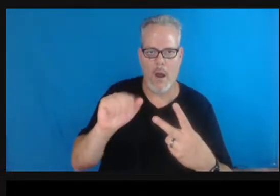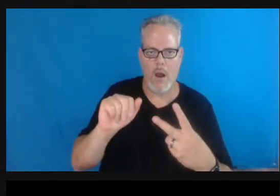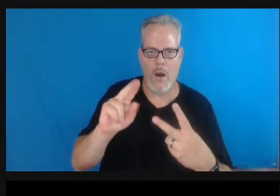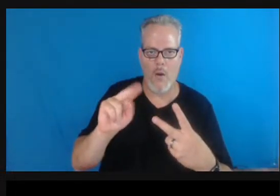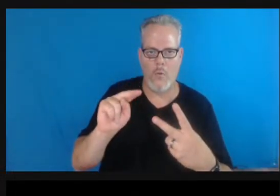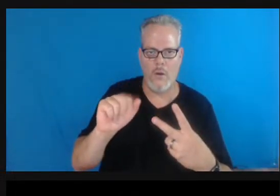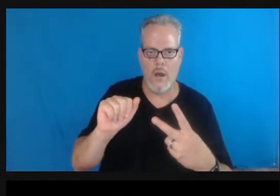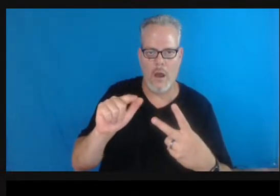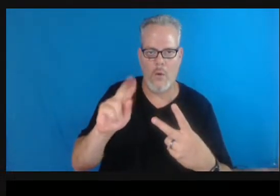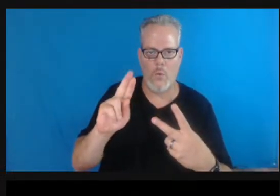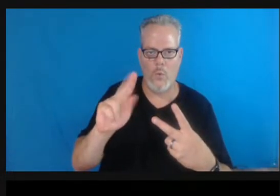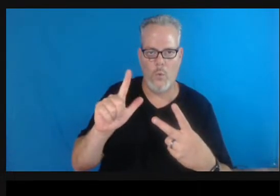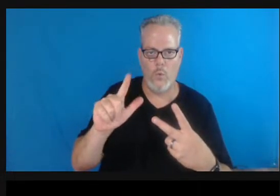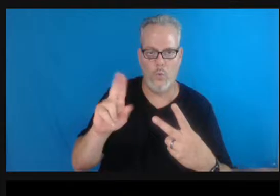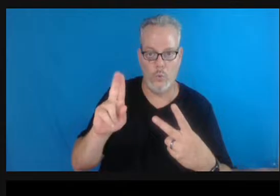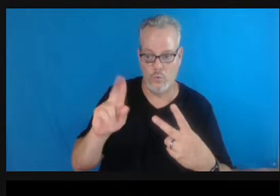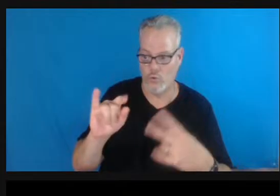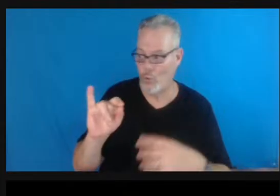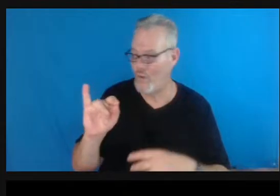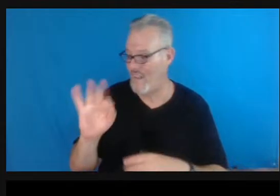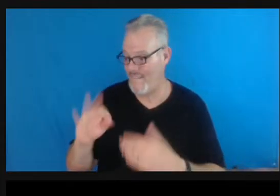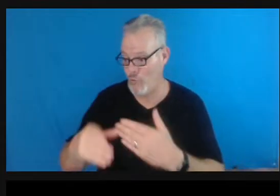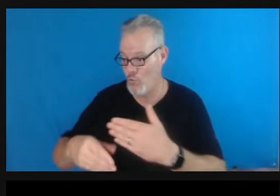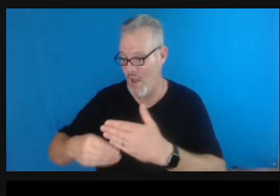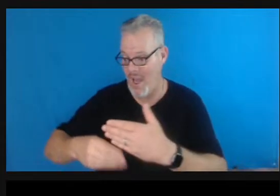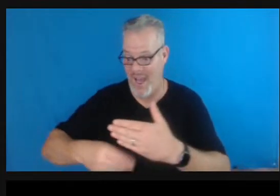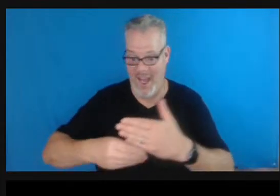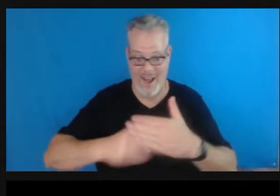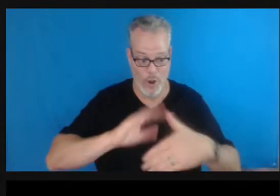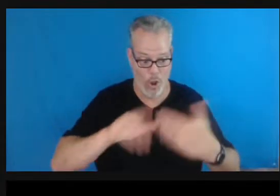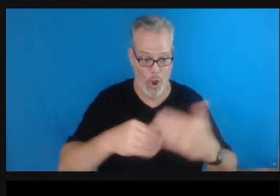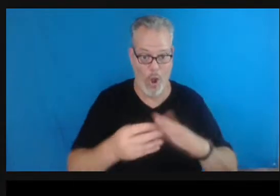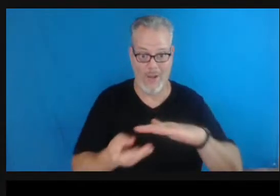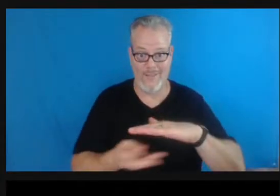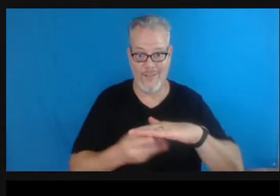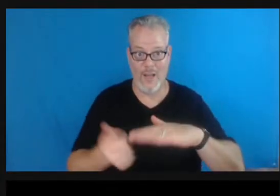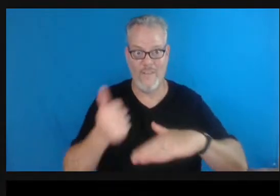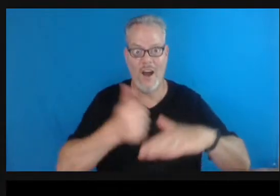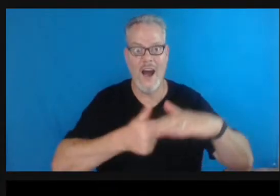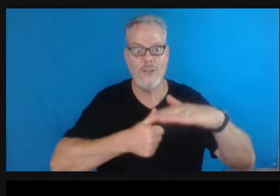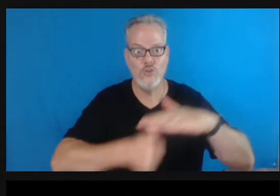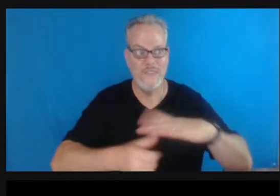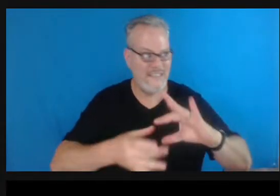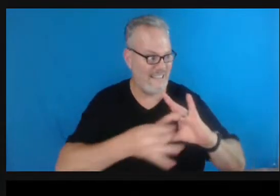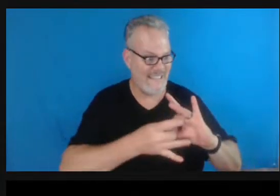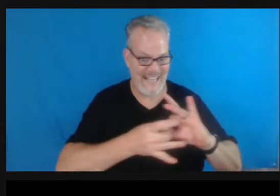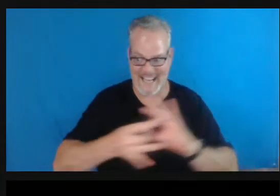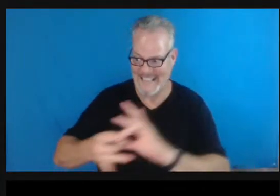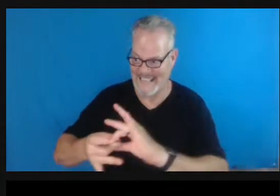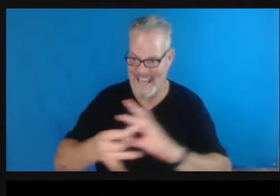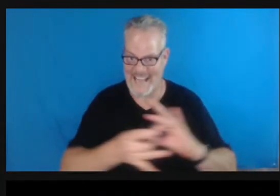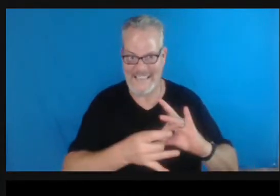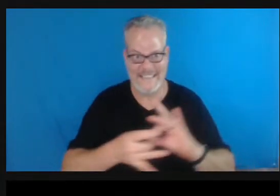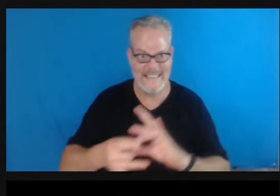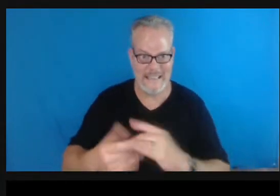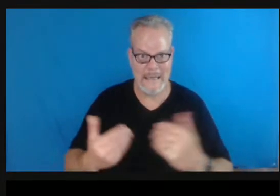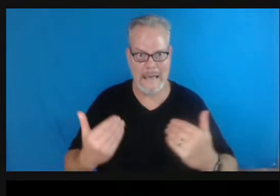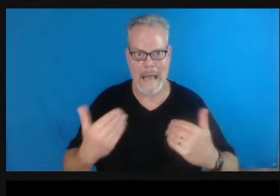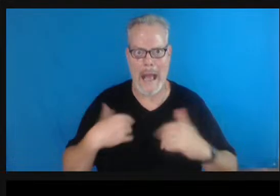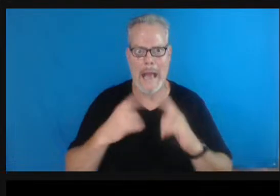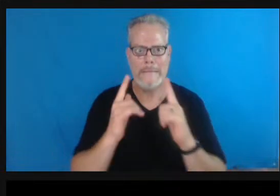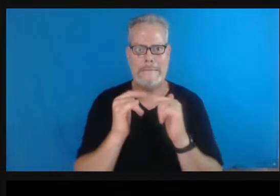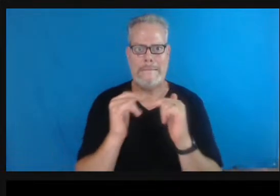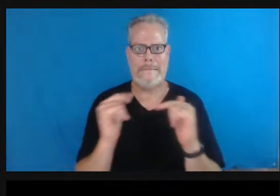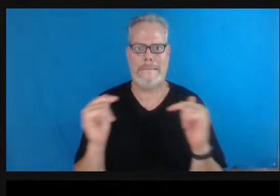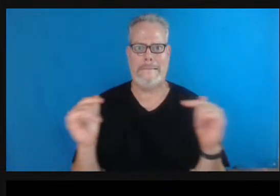So if you're adding all this lava, we're now saying is connected under the crust of this eastern segment that has ooze-up flows and all those crystals.